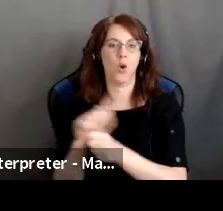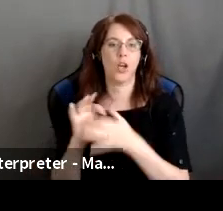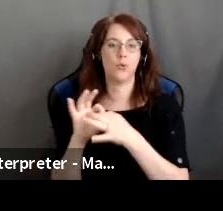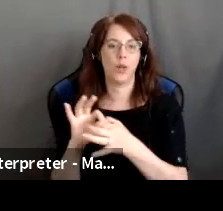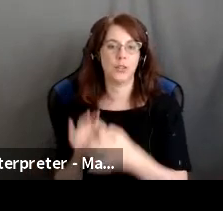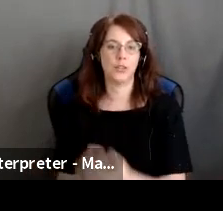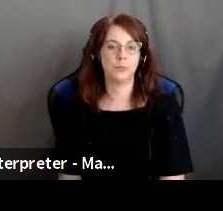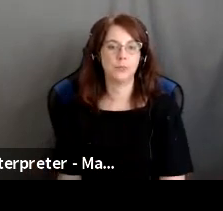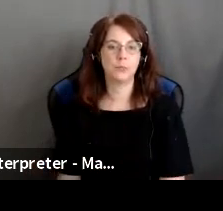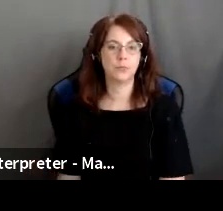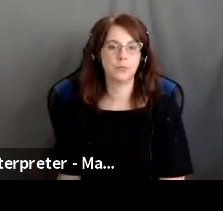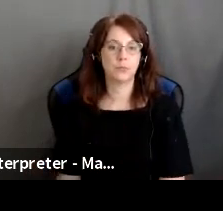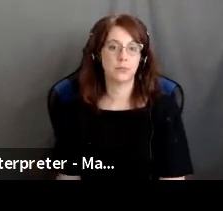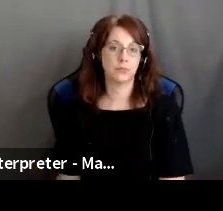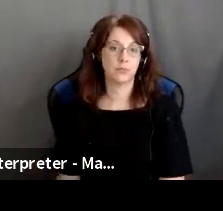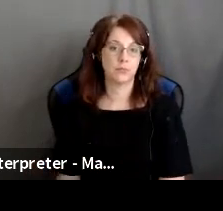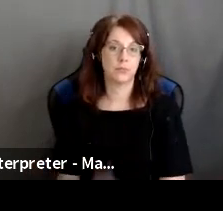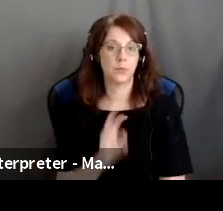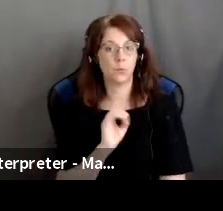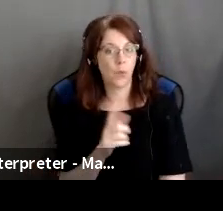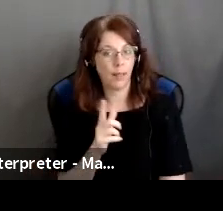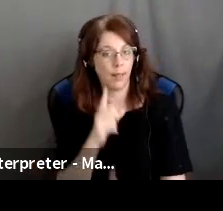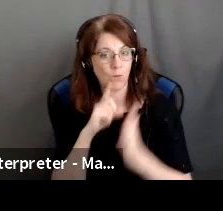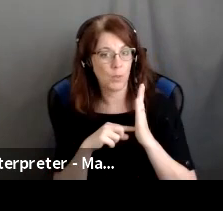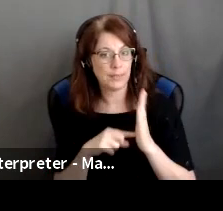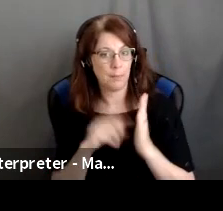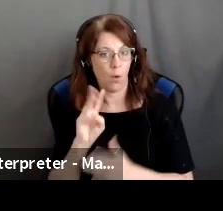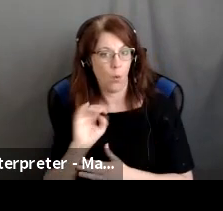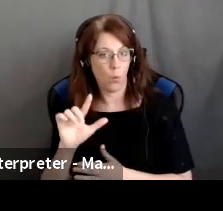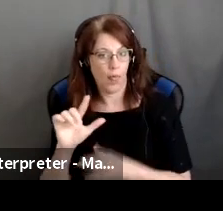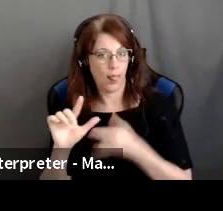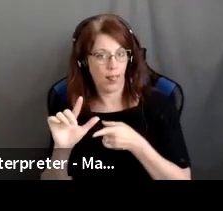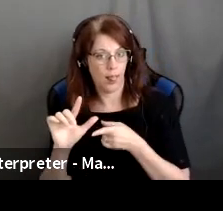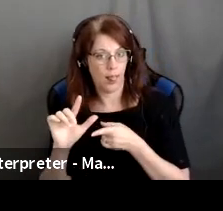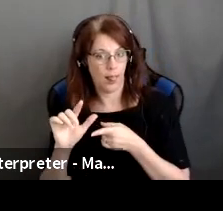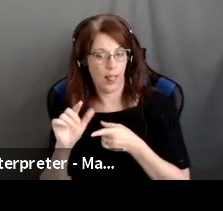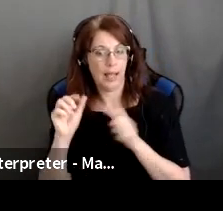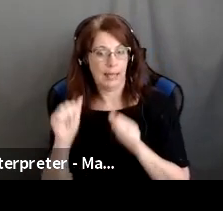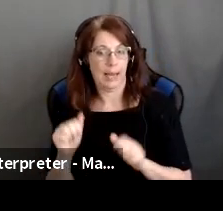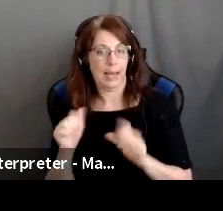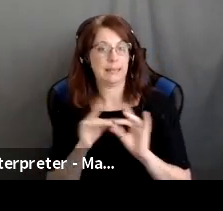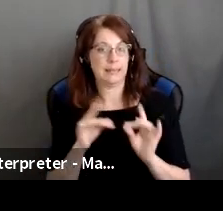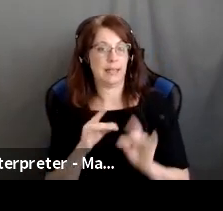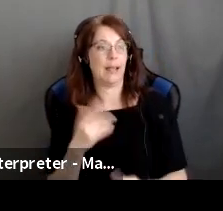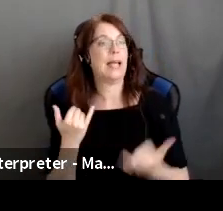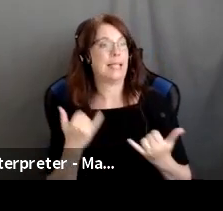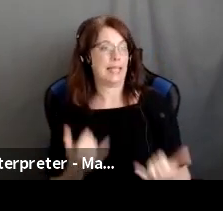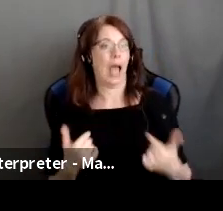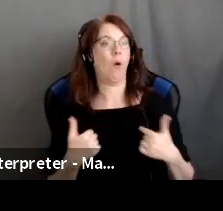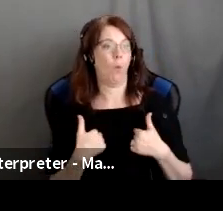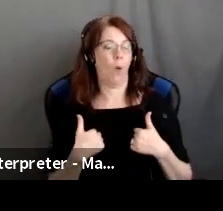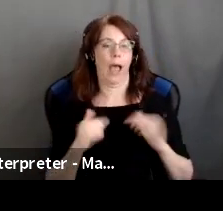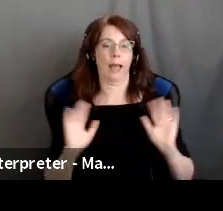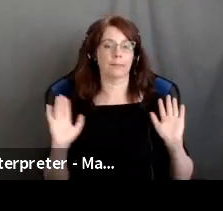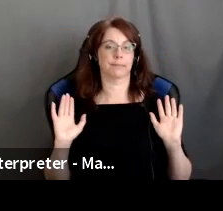Well, for example, Will can now say, I stay